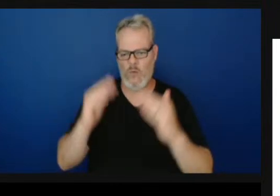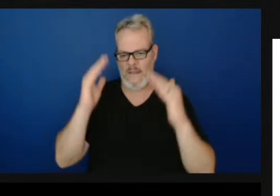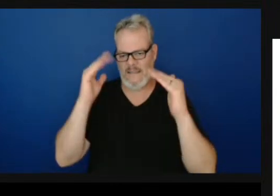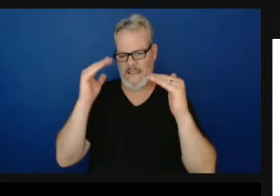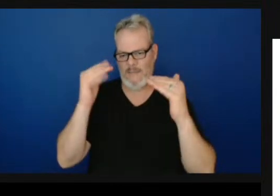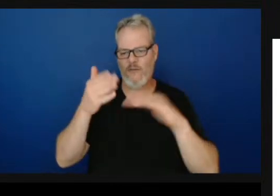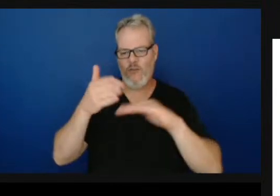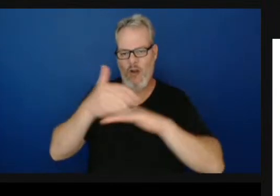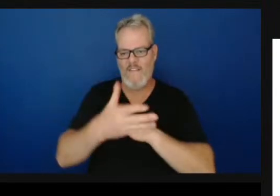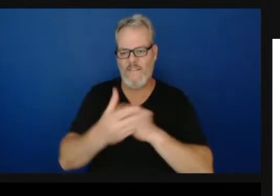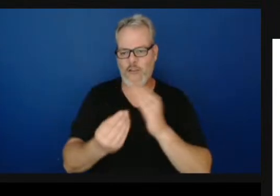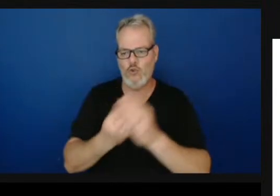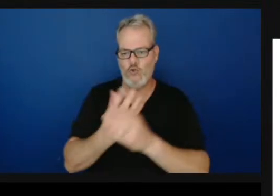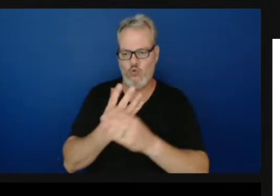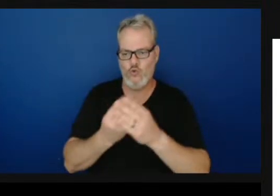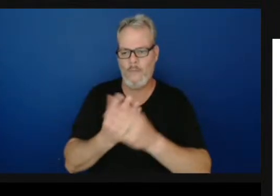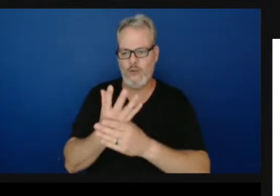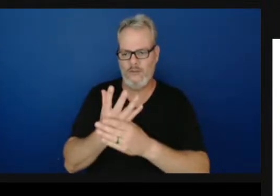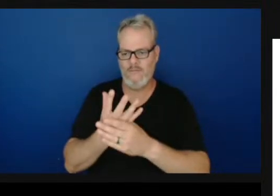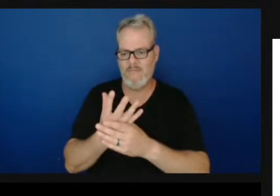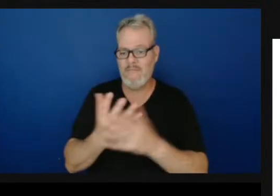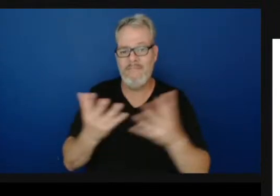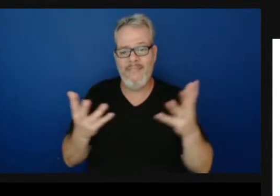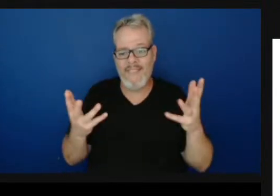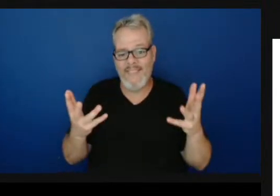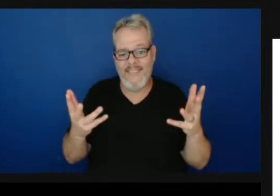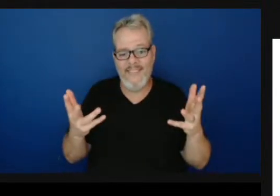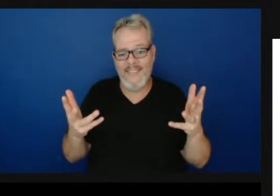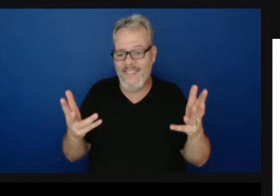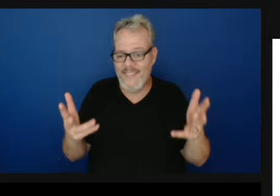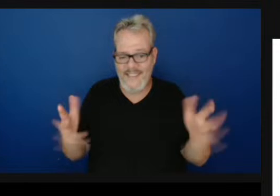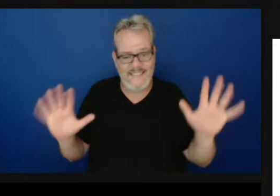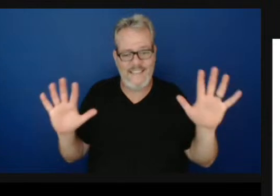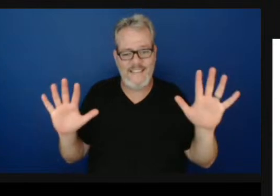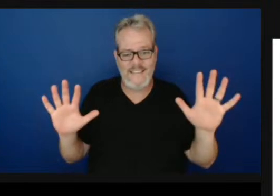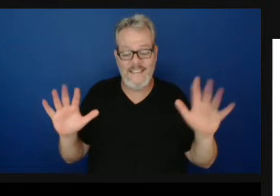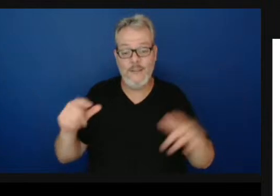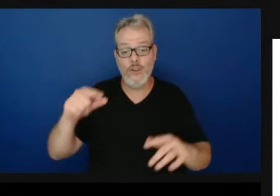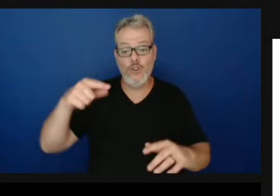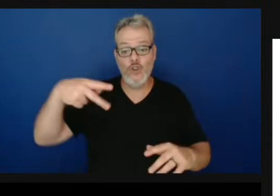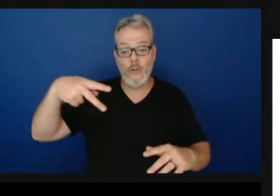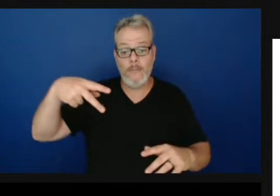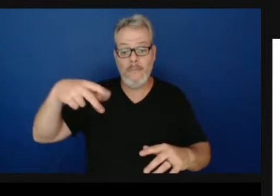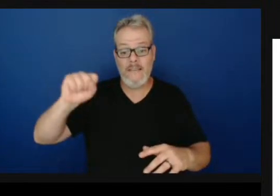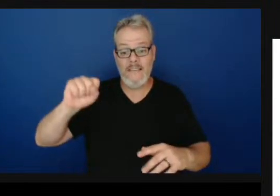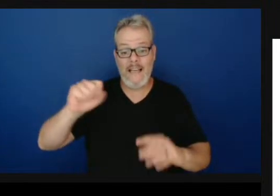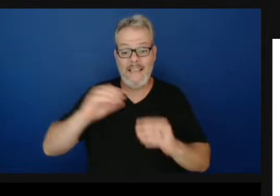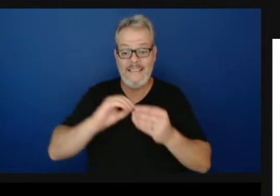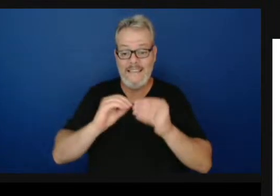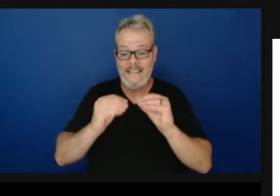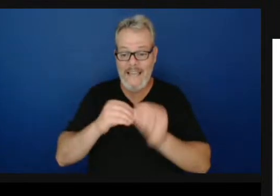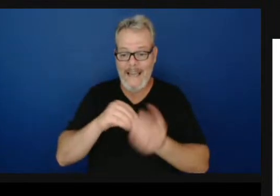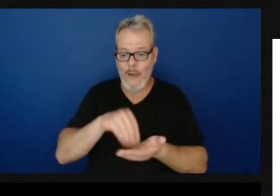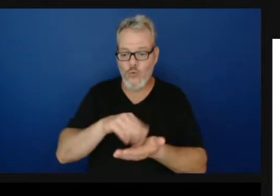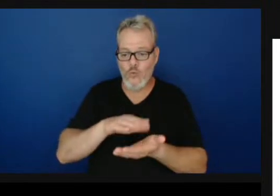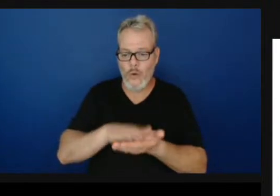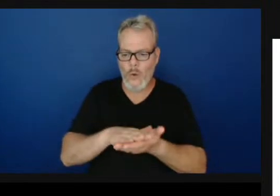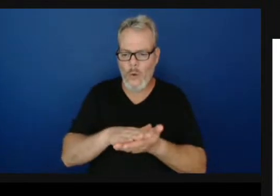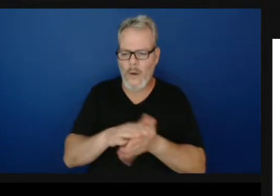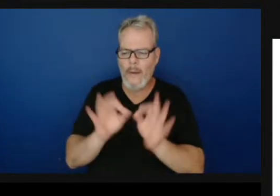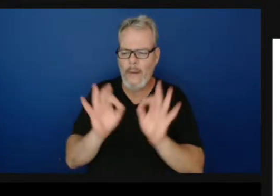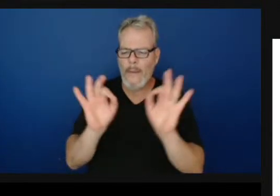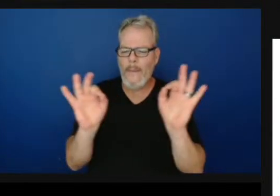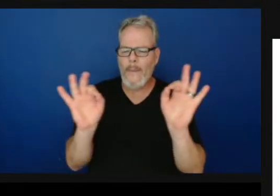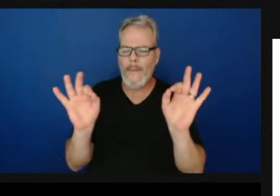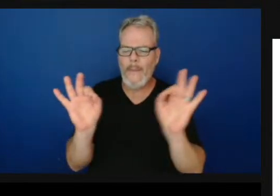this volcano. That's basically it. GPS data records a very slight inflationary trend near